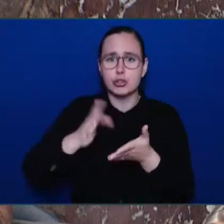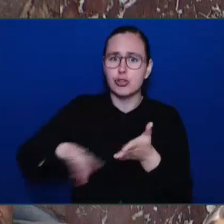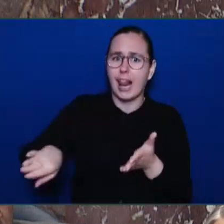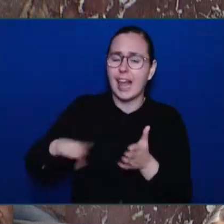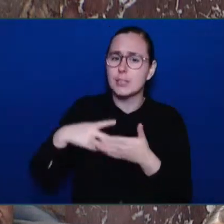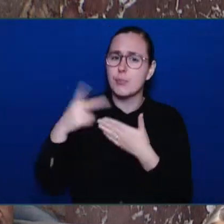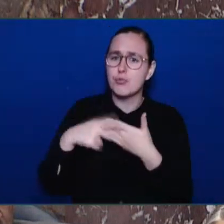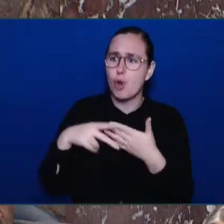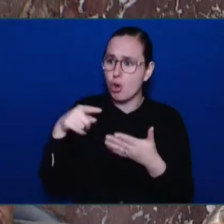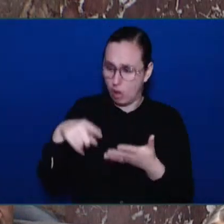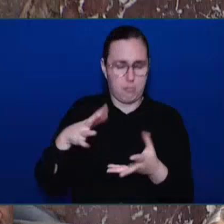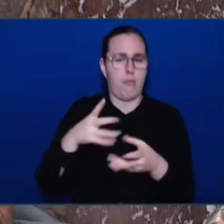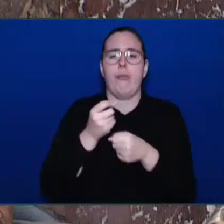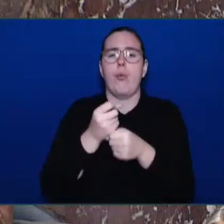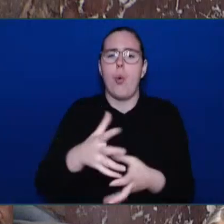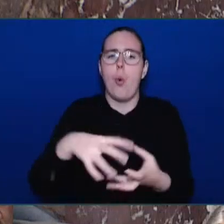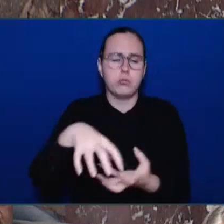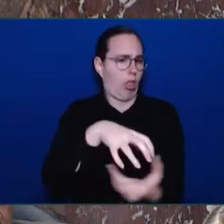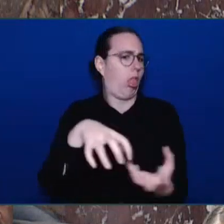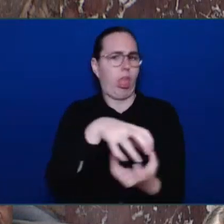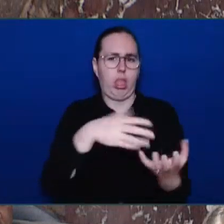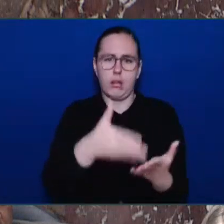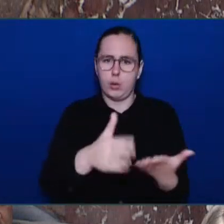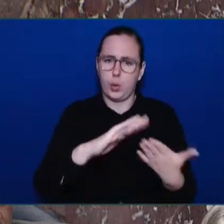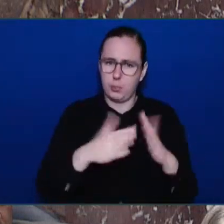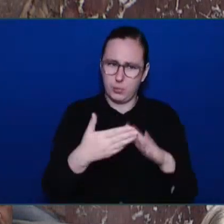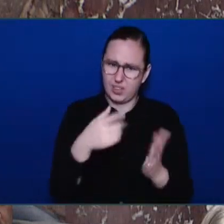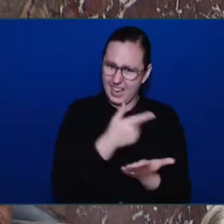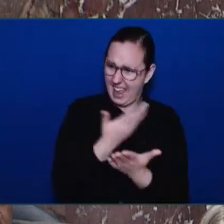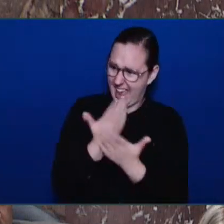nothing. And since then, since that time in